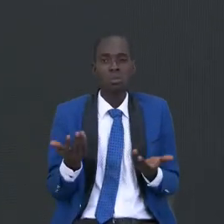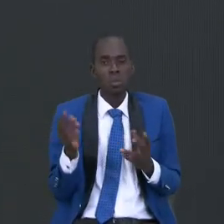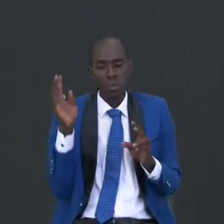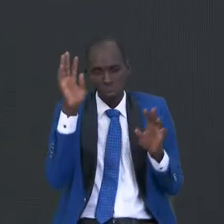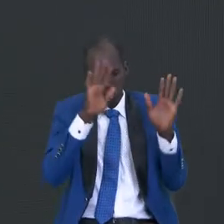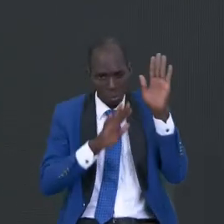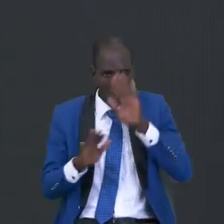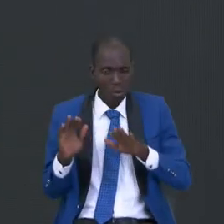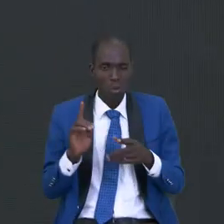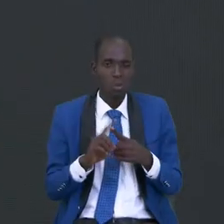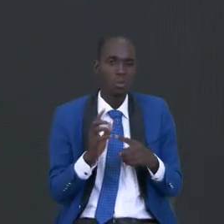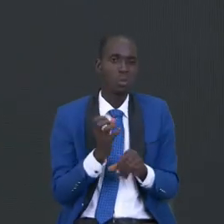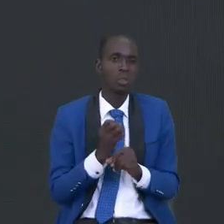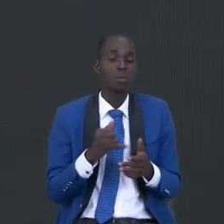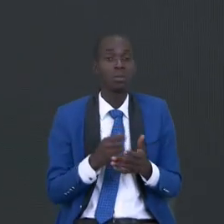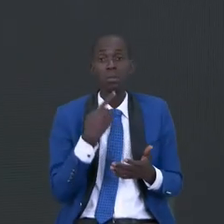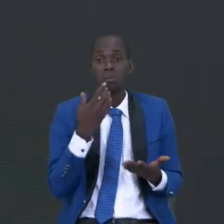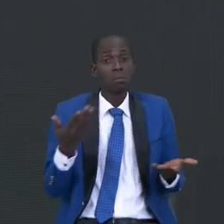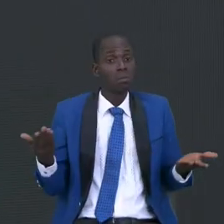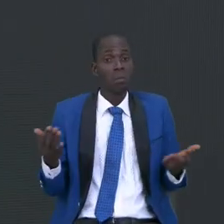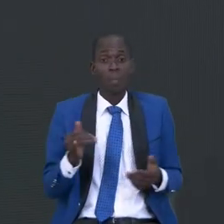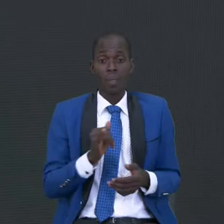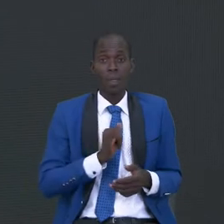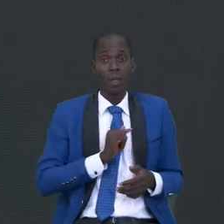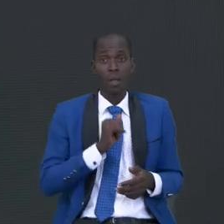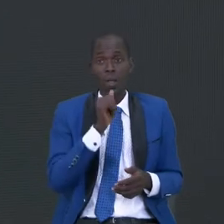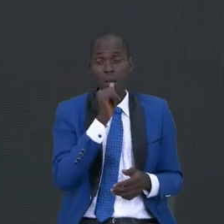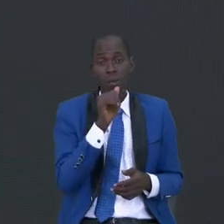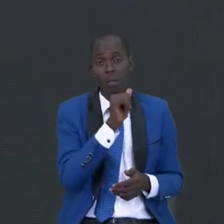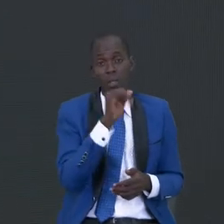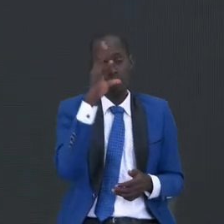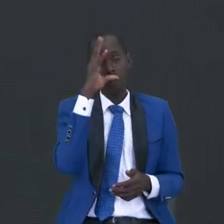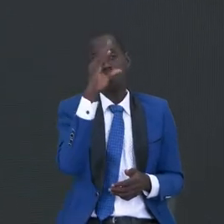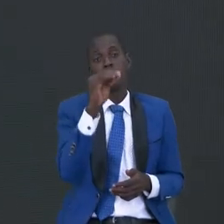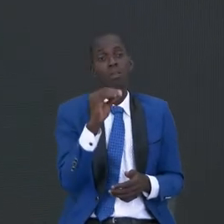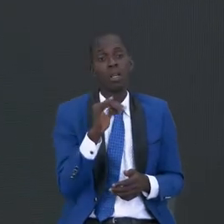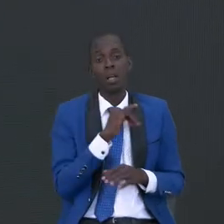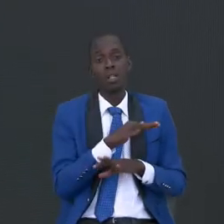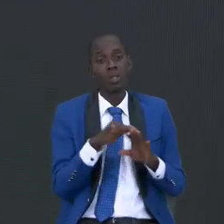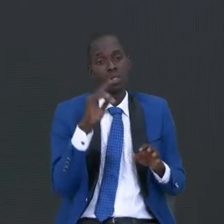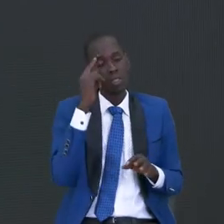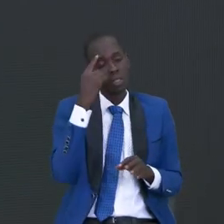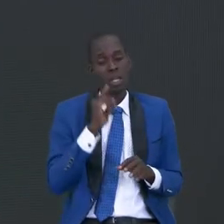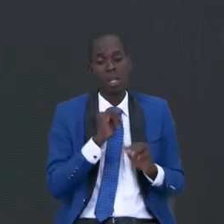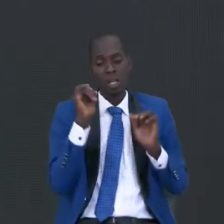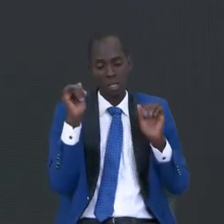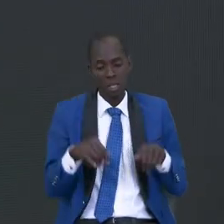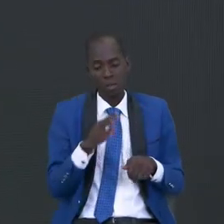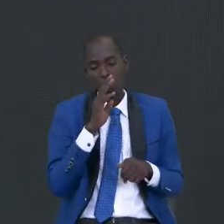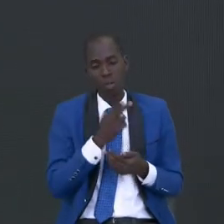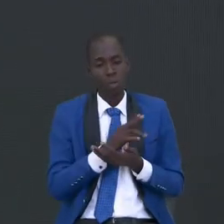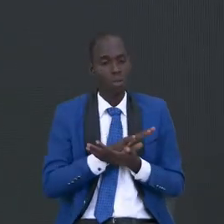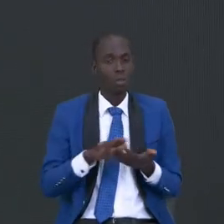They say, I am man and I don't think I can be holy, because